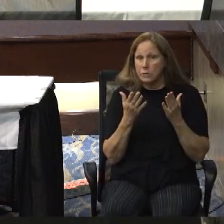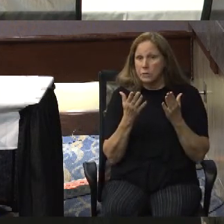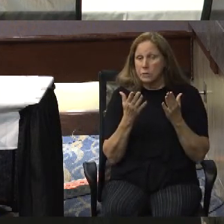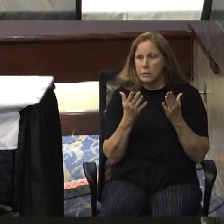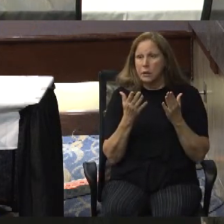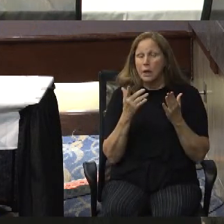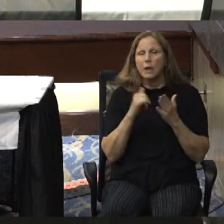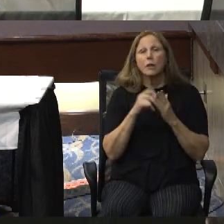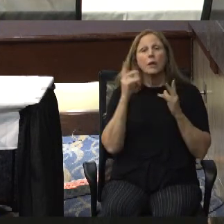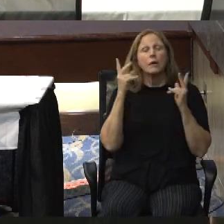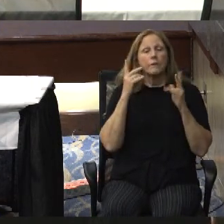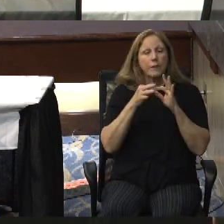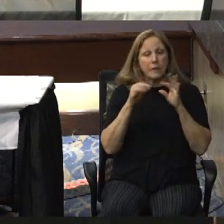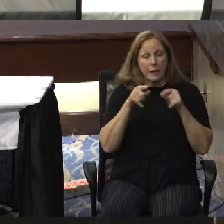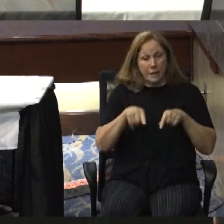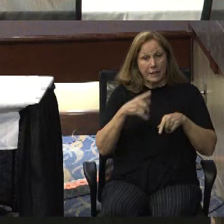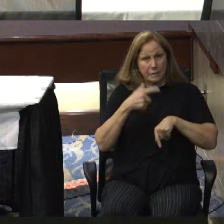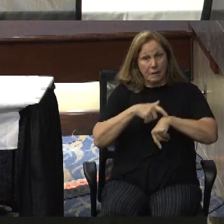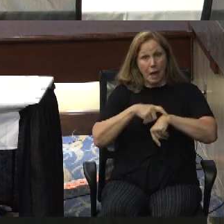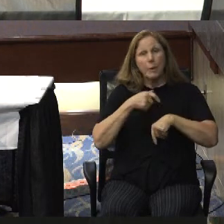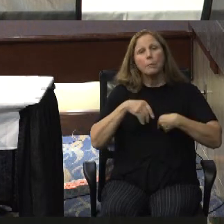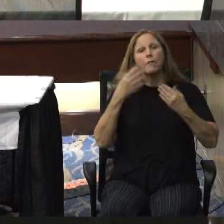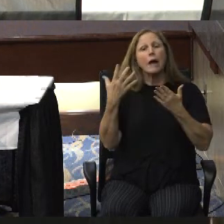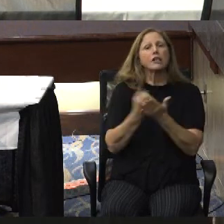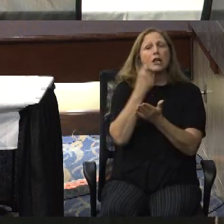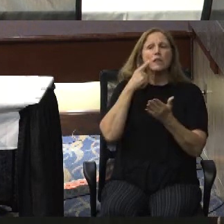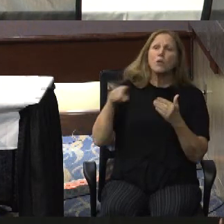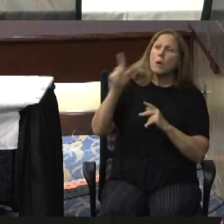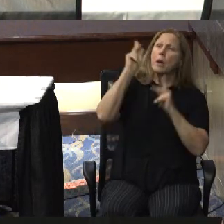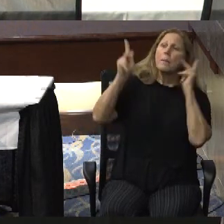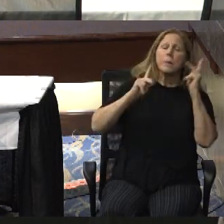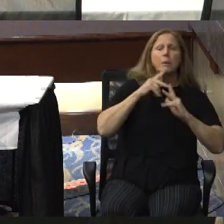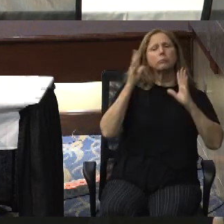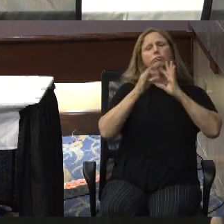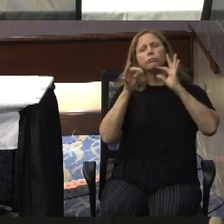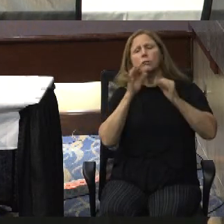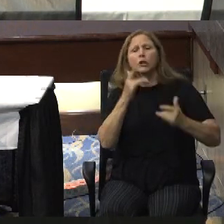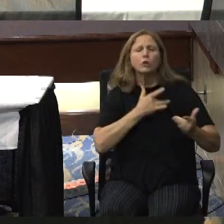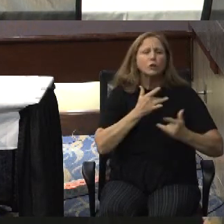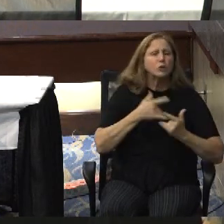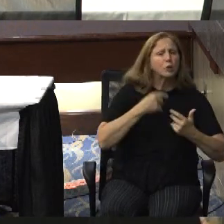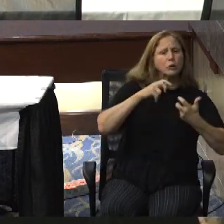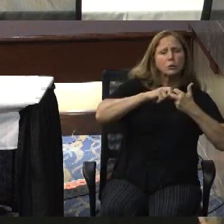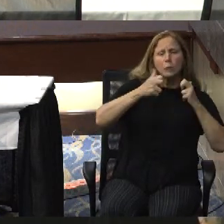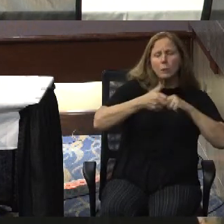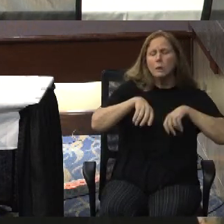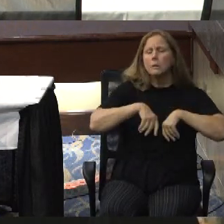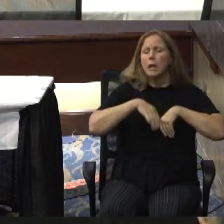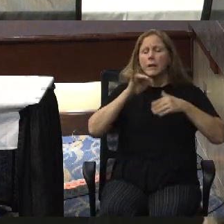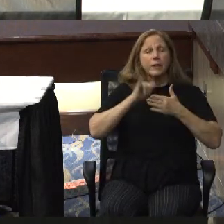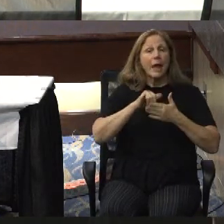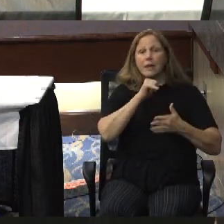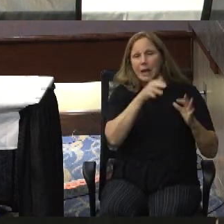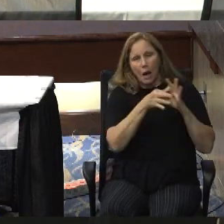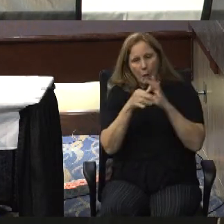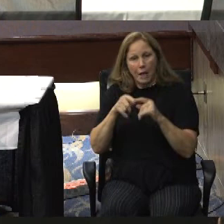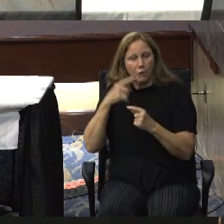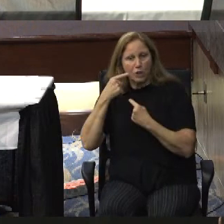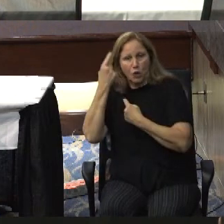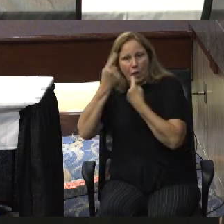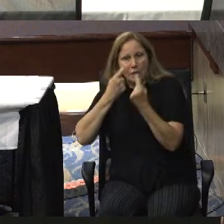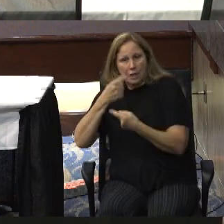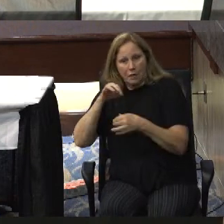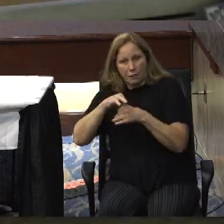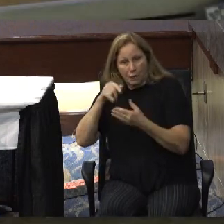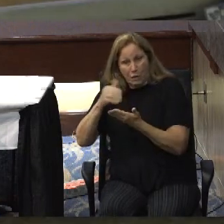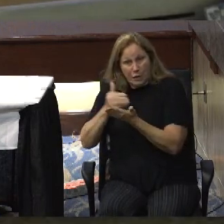During the hearing of visitors section of the agenda, we provide an opportunity for the public to present concerns or address issues that are not matters for consideration listed on the